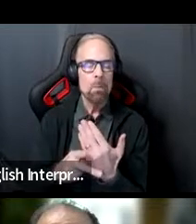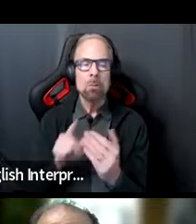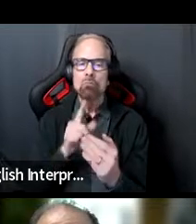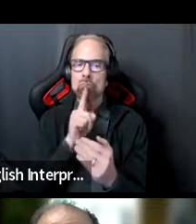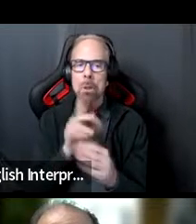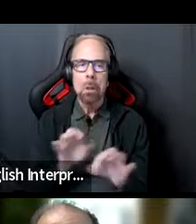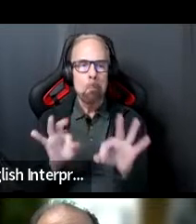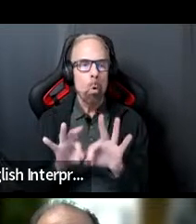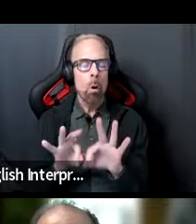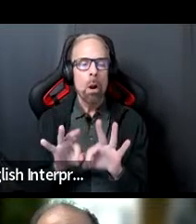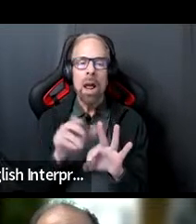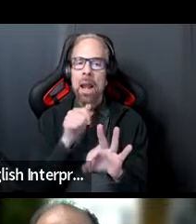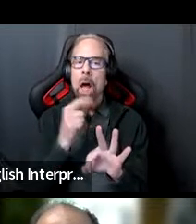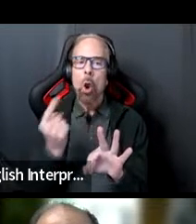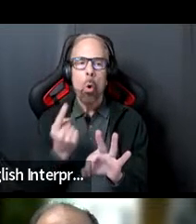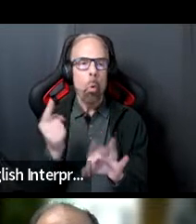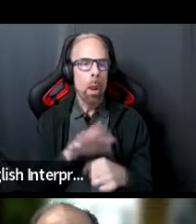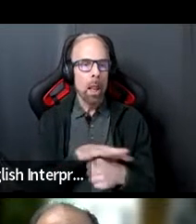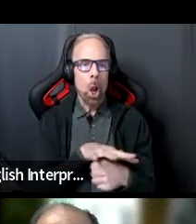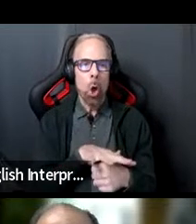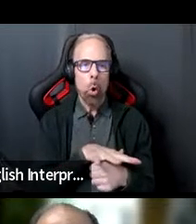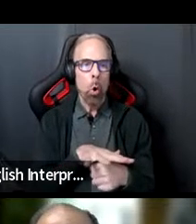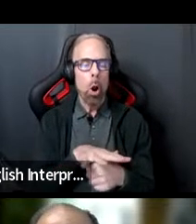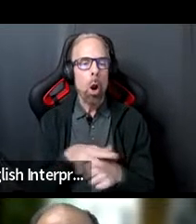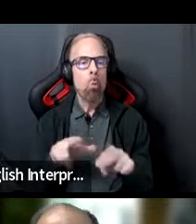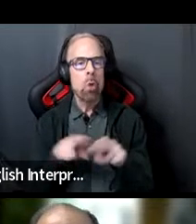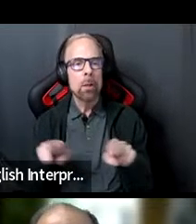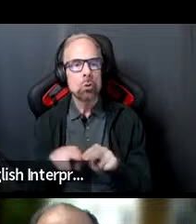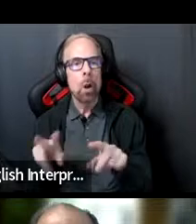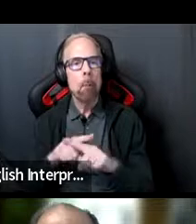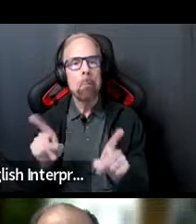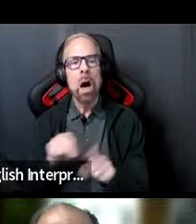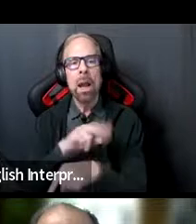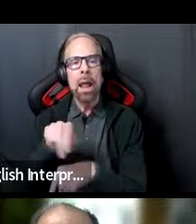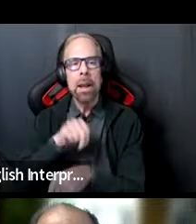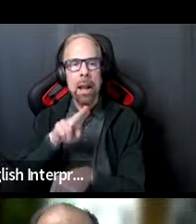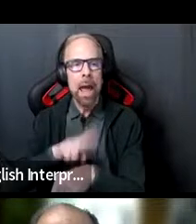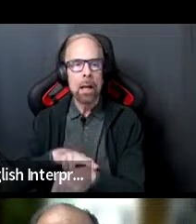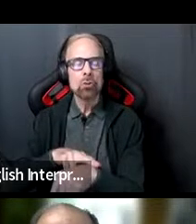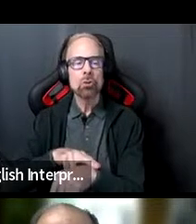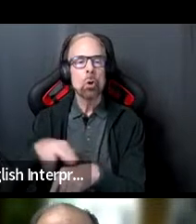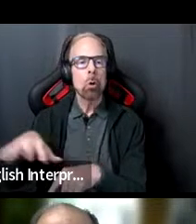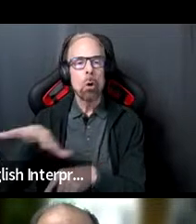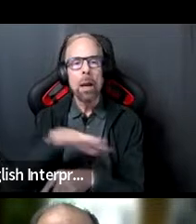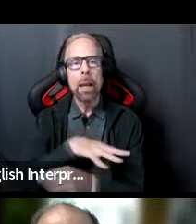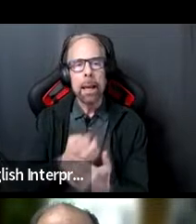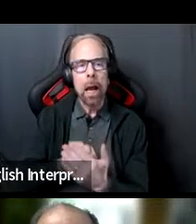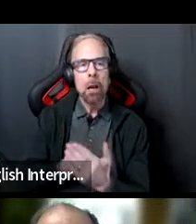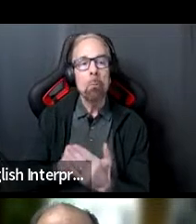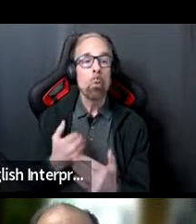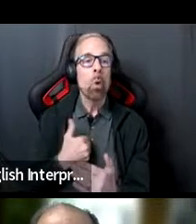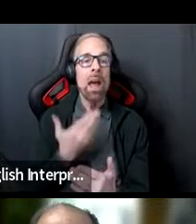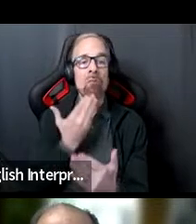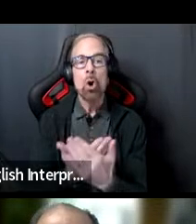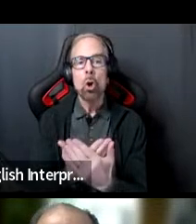to not only the local, the regional, but the national economy. So we have a good case to be